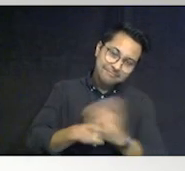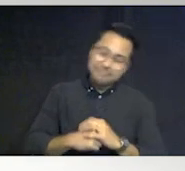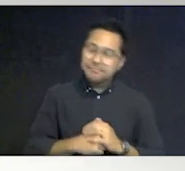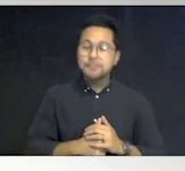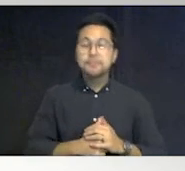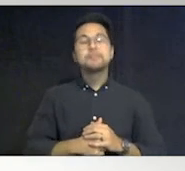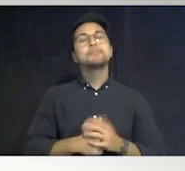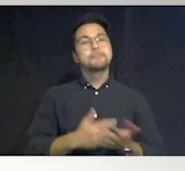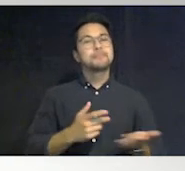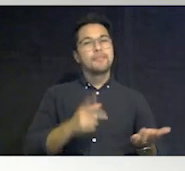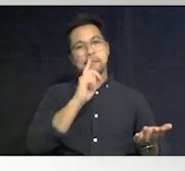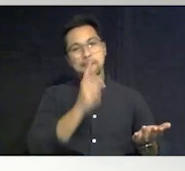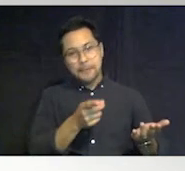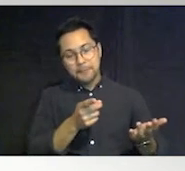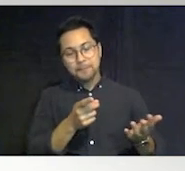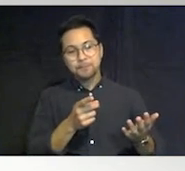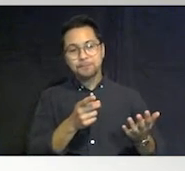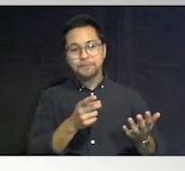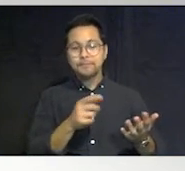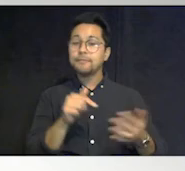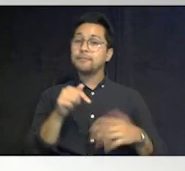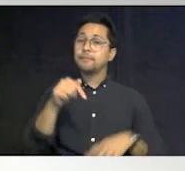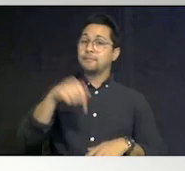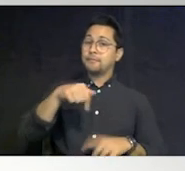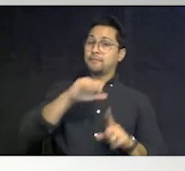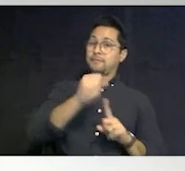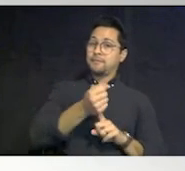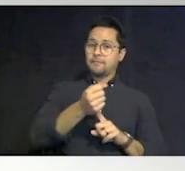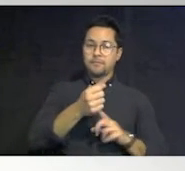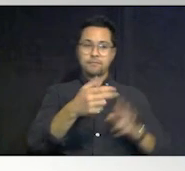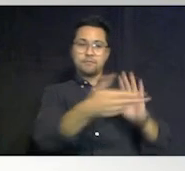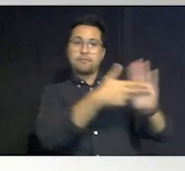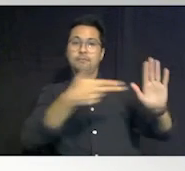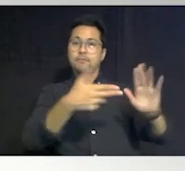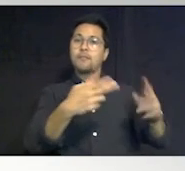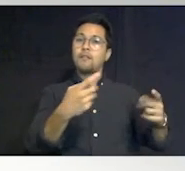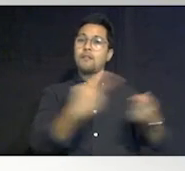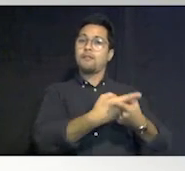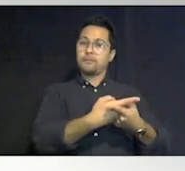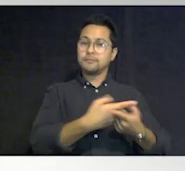not. So really, this is a conflict.